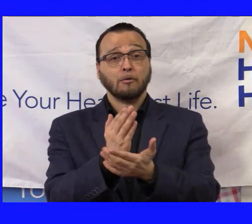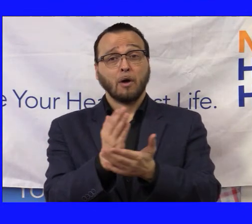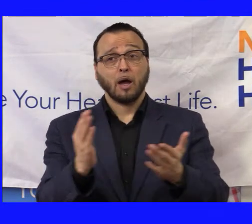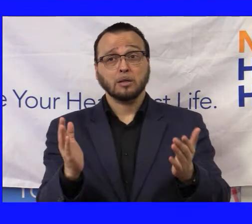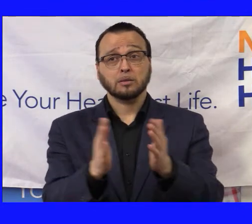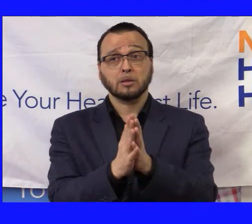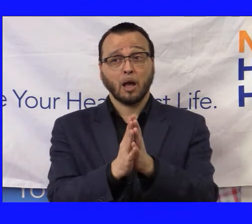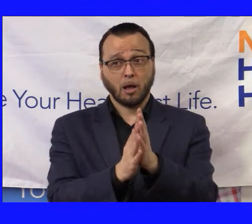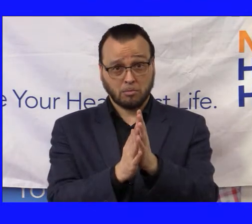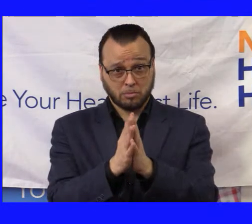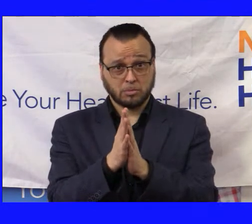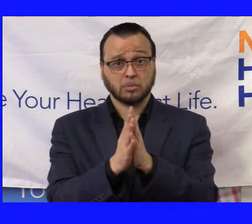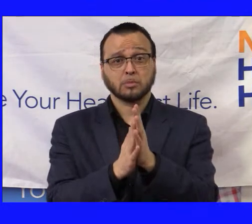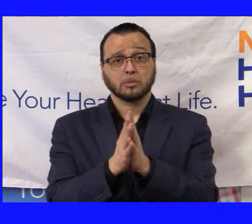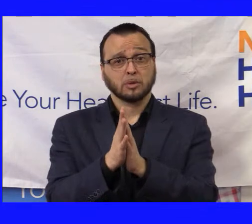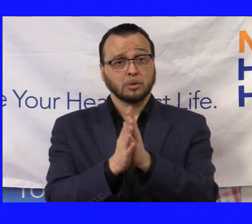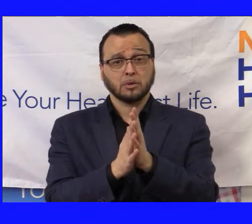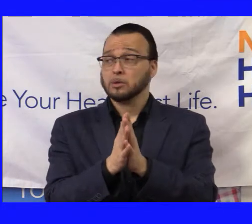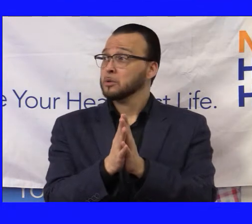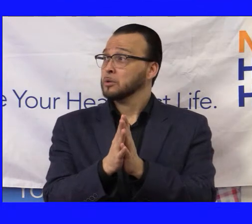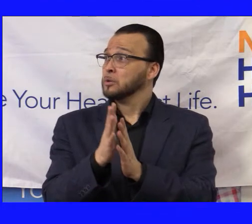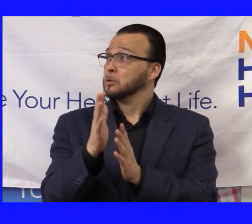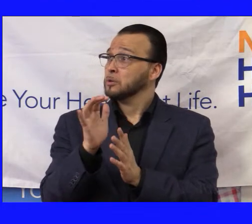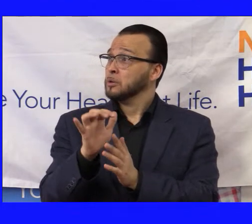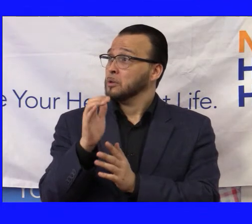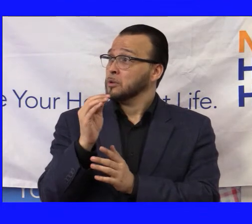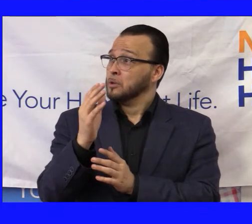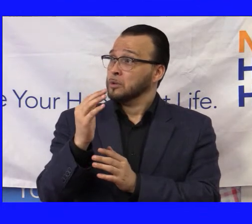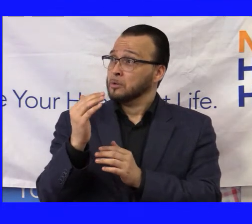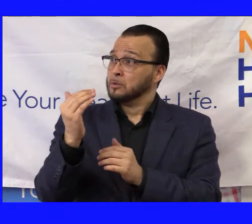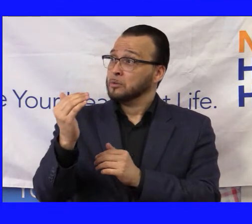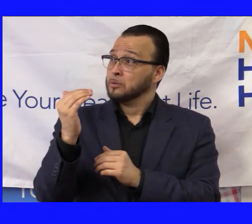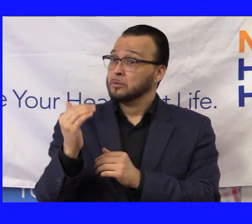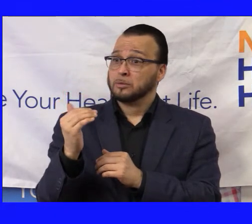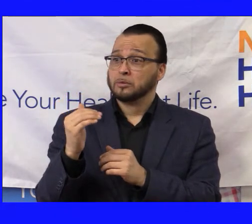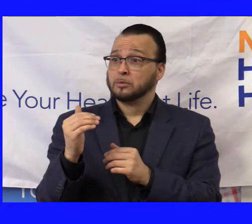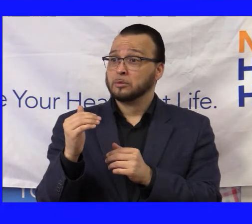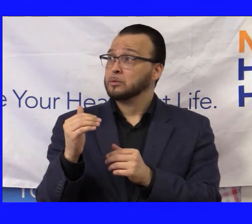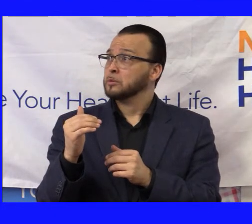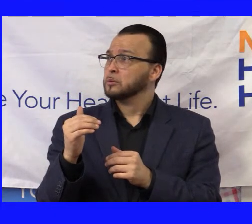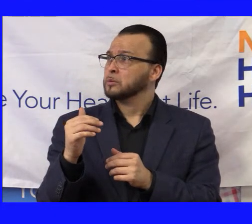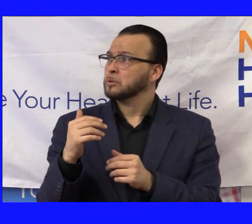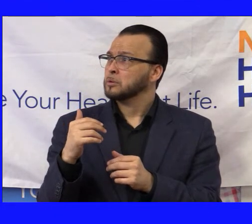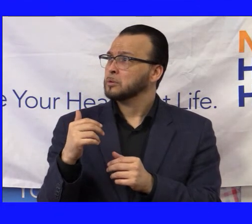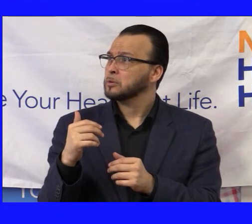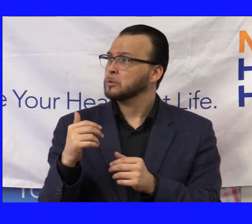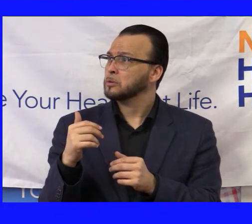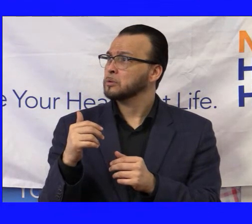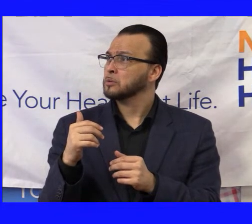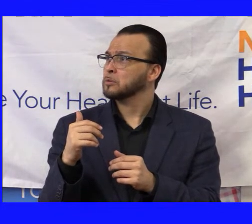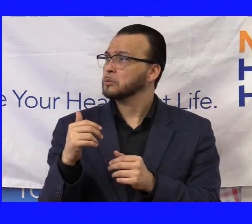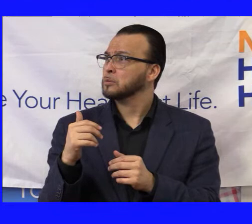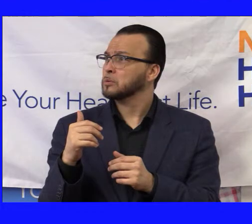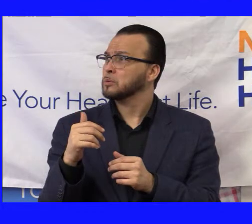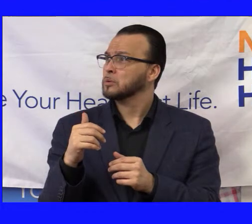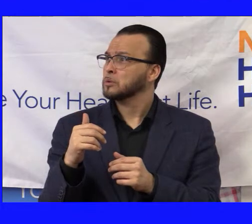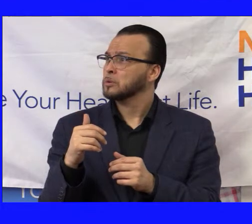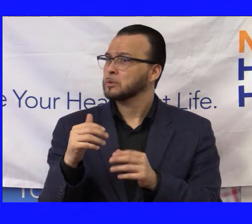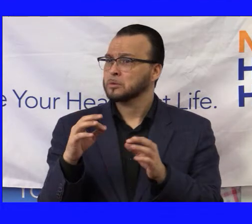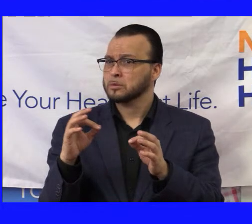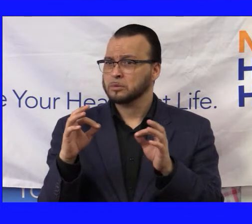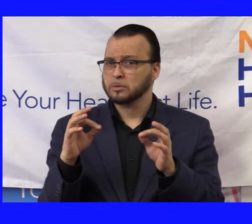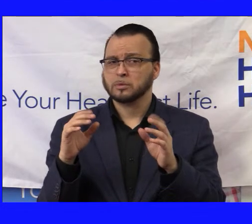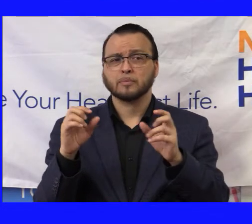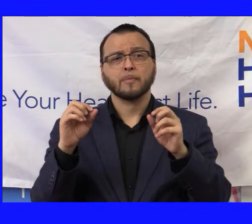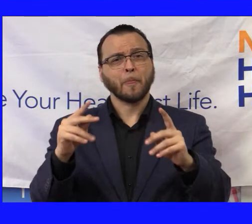that being the information items, go out of sequence. I'm sorry, was it someone commenting? Okay, we're going to